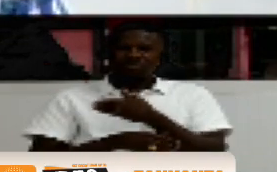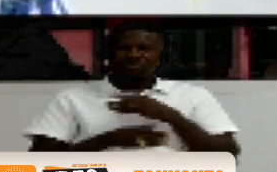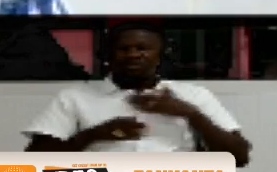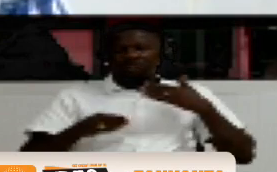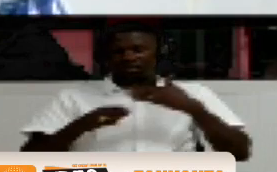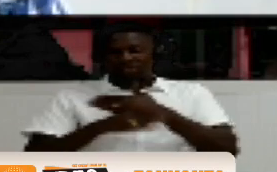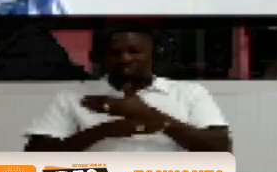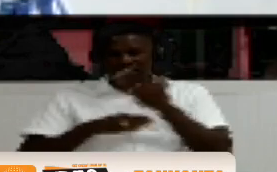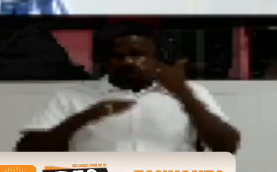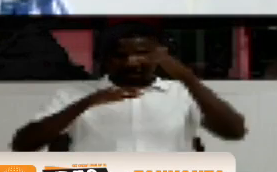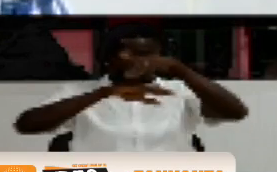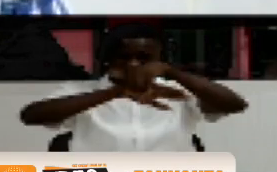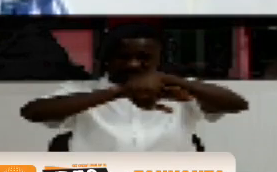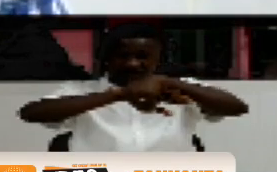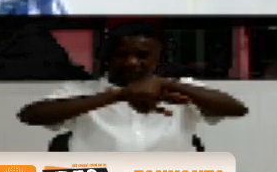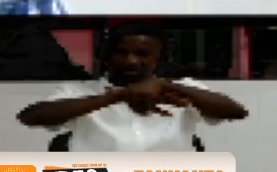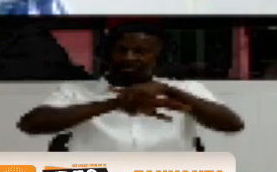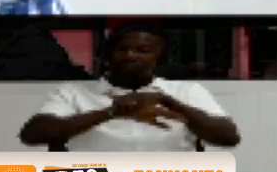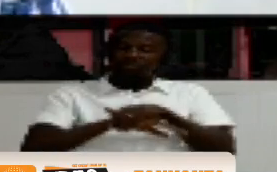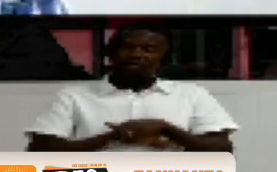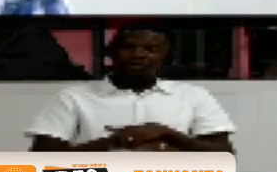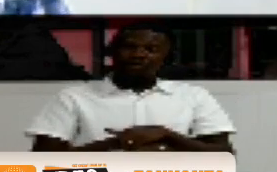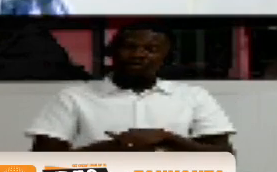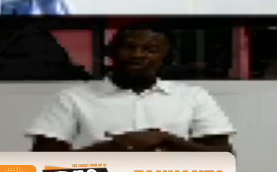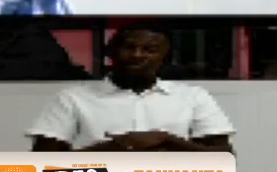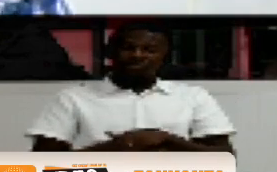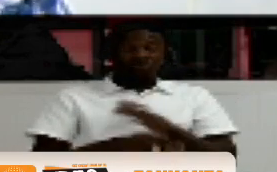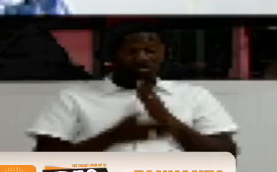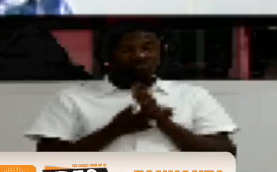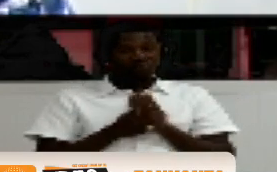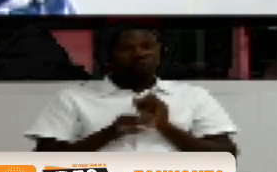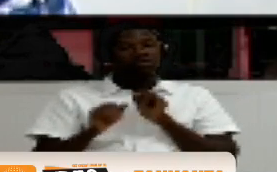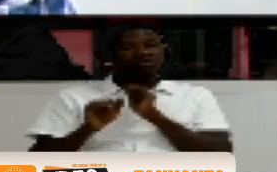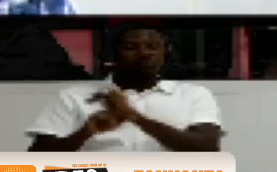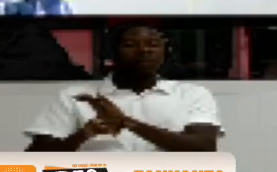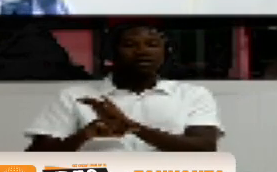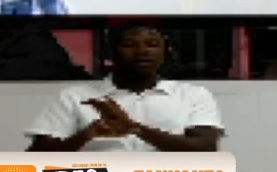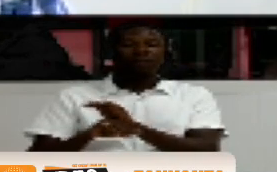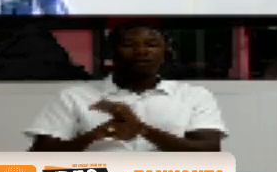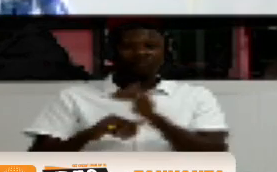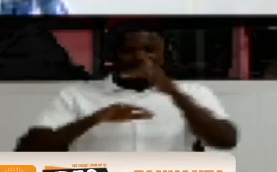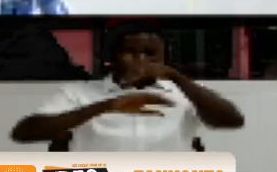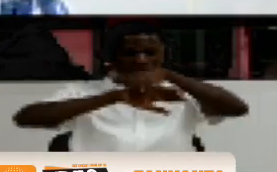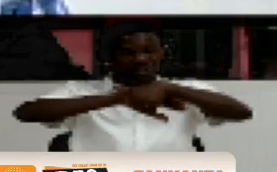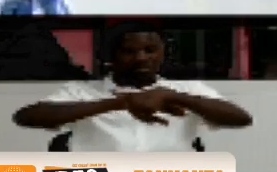late evening. So obviously we'll spend the night there.